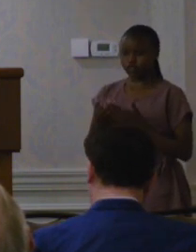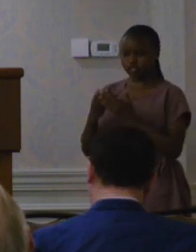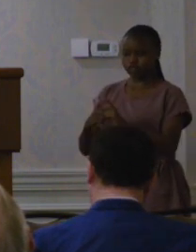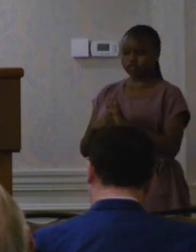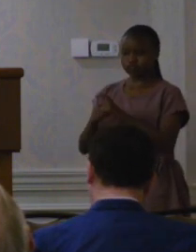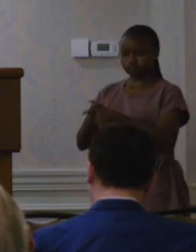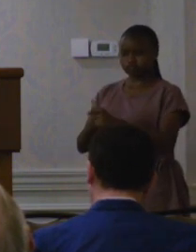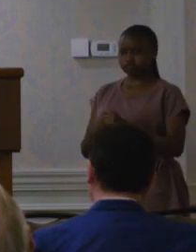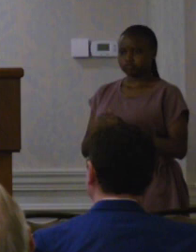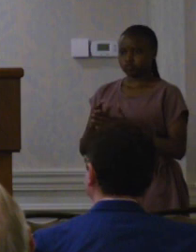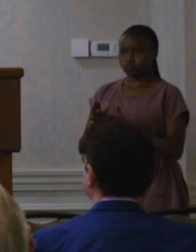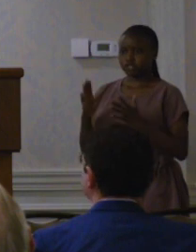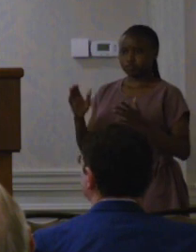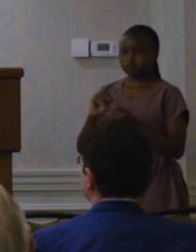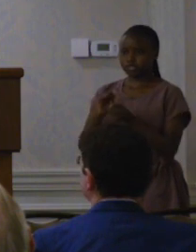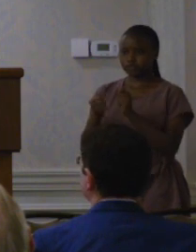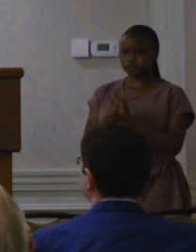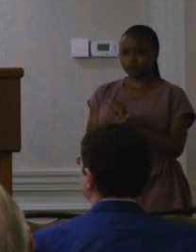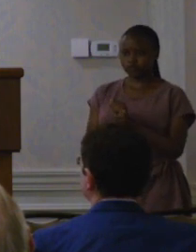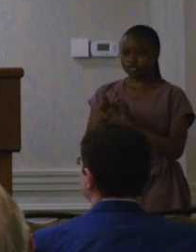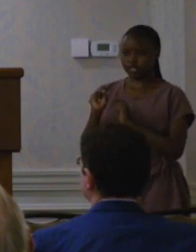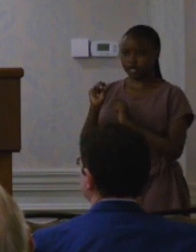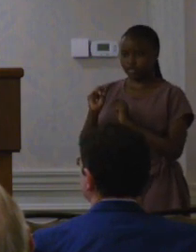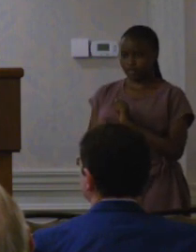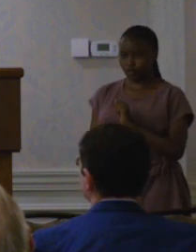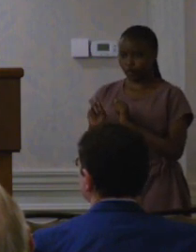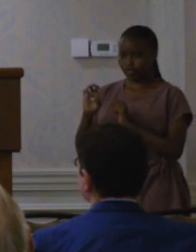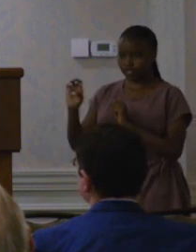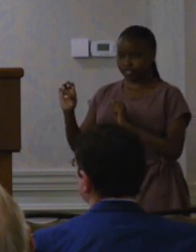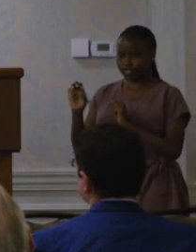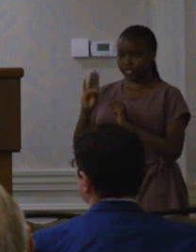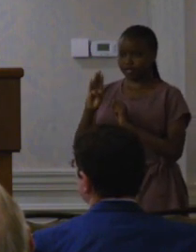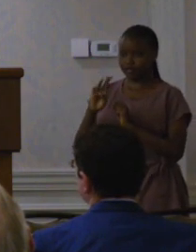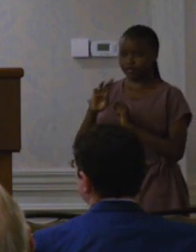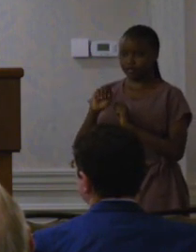rewards. So in the big reforms in northeastern Brazil, like Ceará